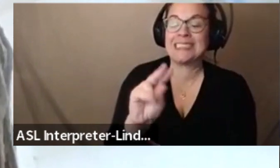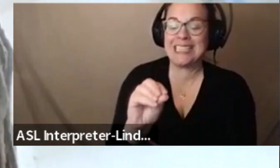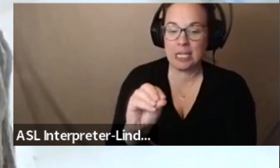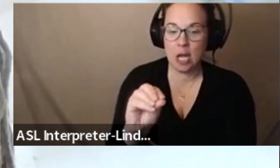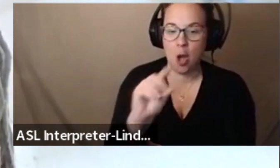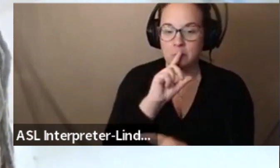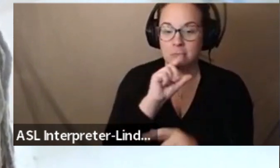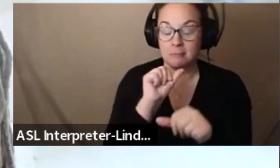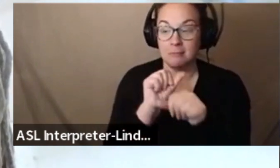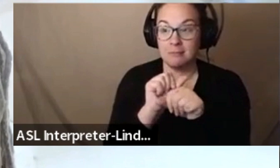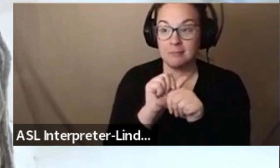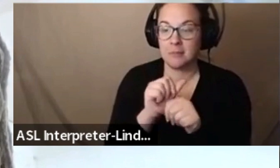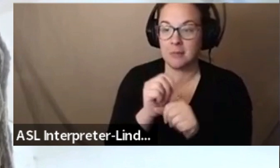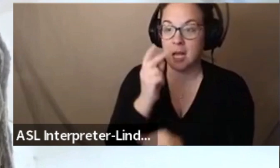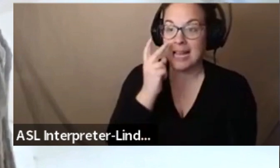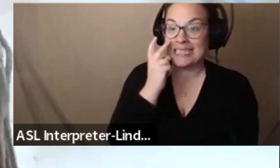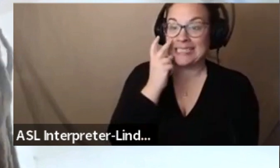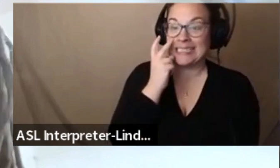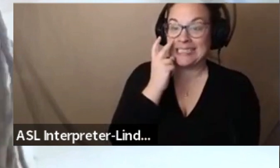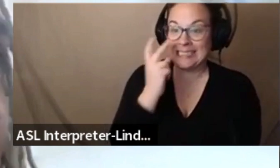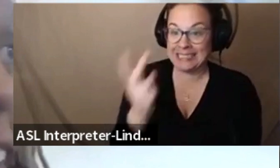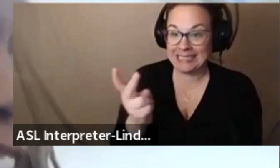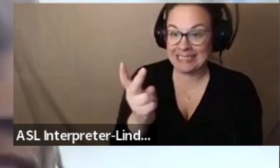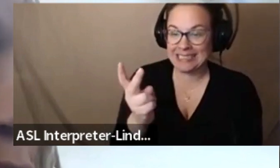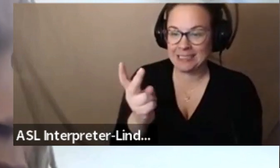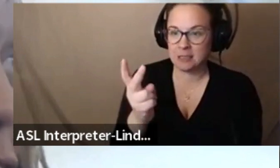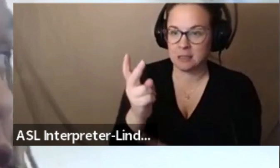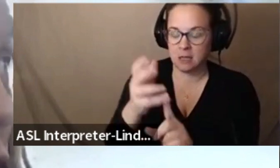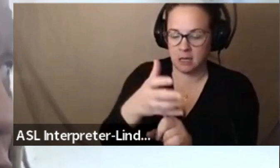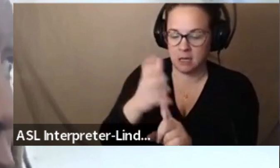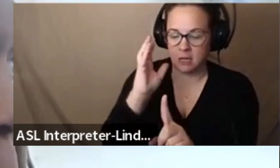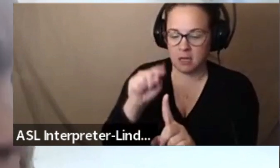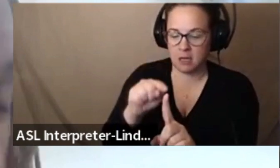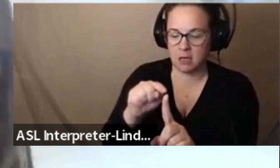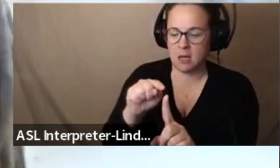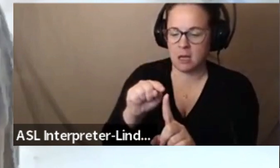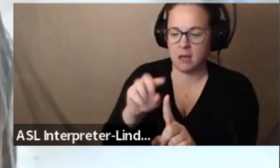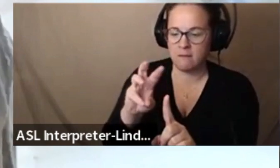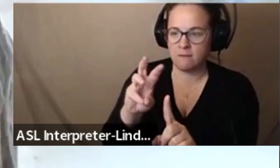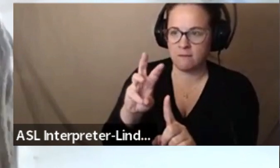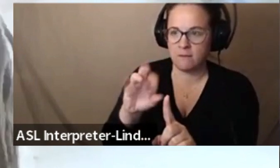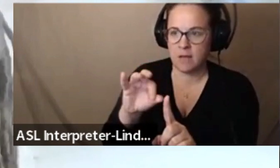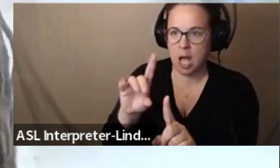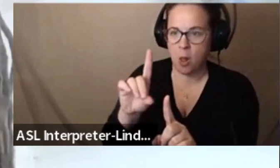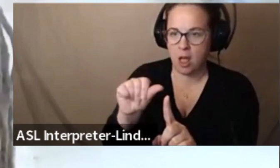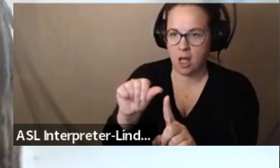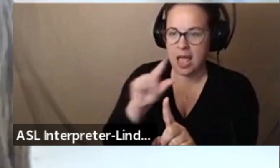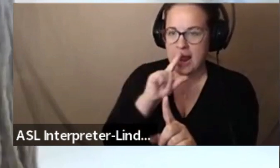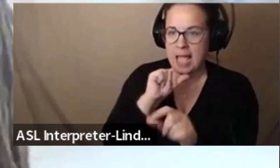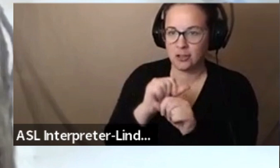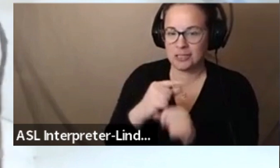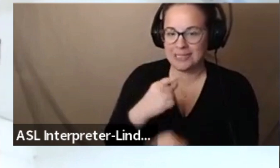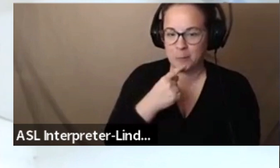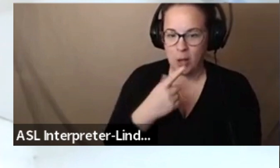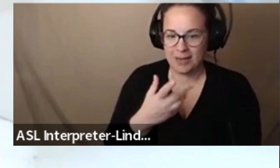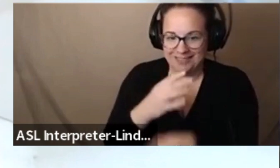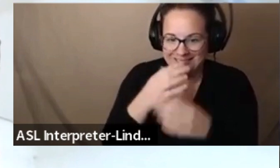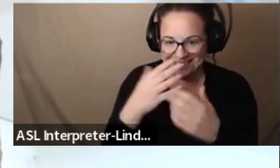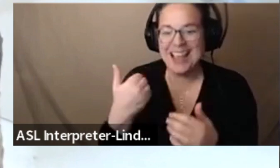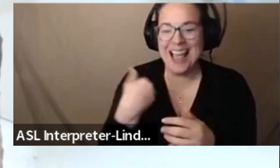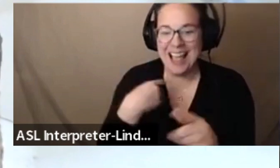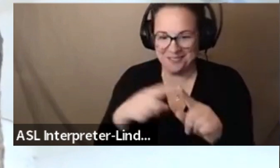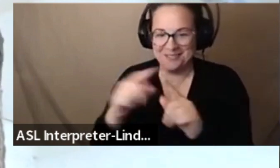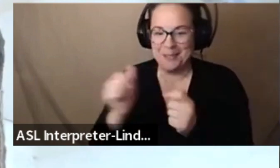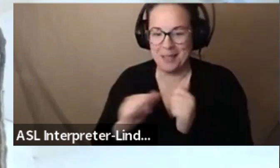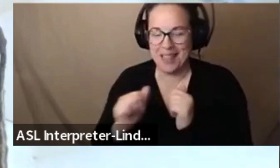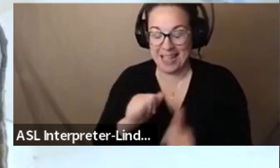that actually Viola is not, Cesario is not a boy. But there's lots